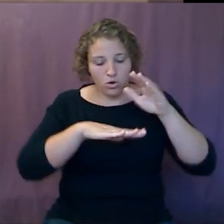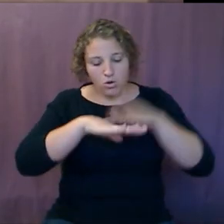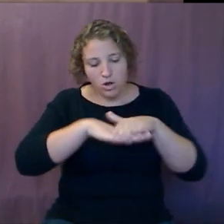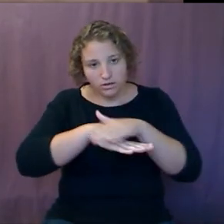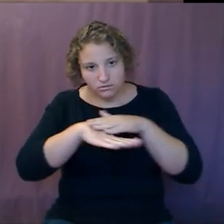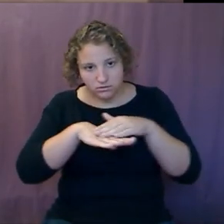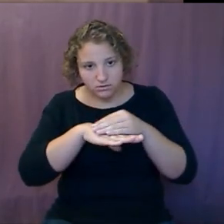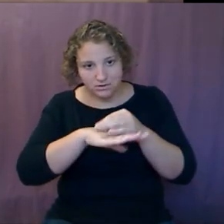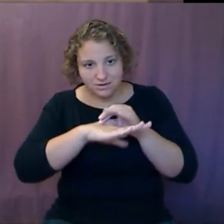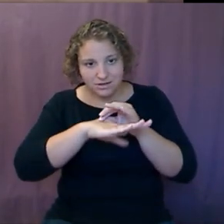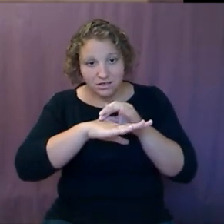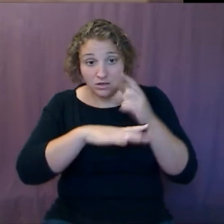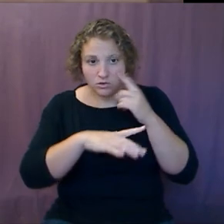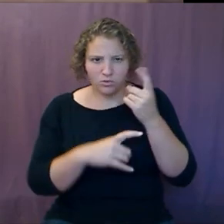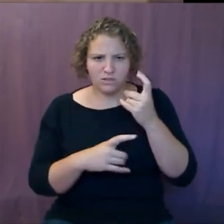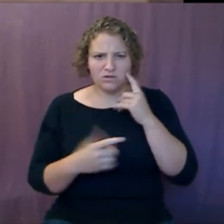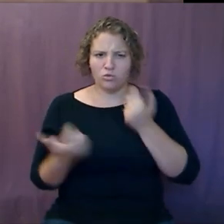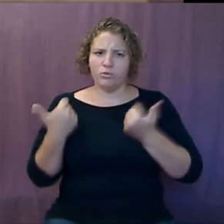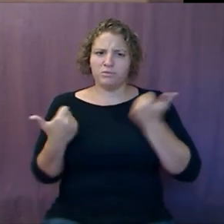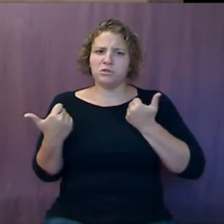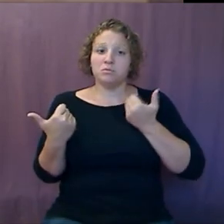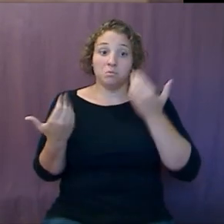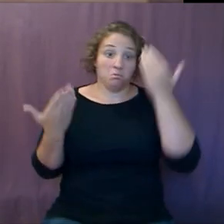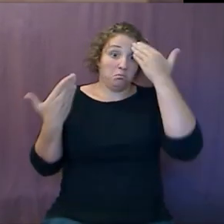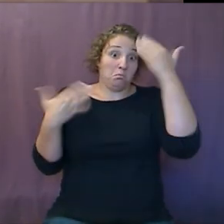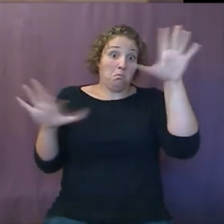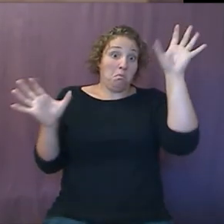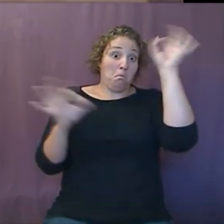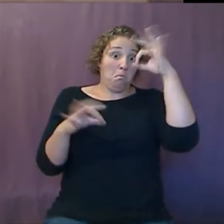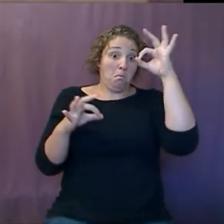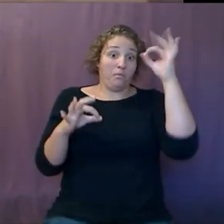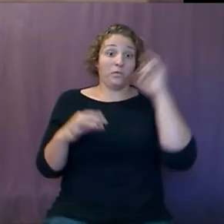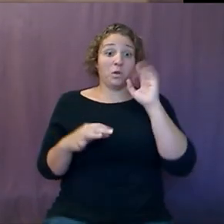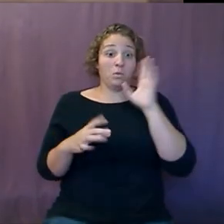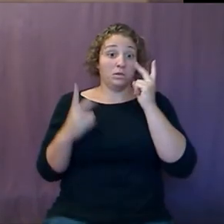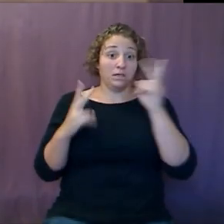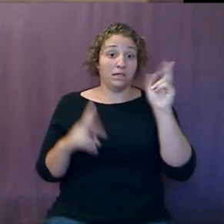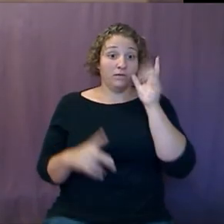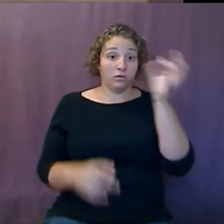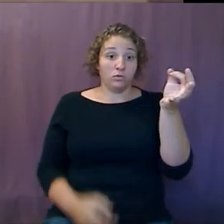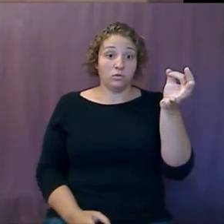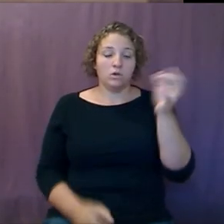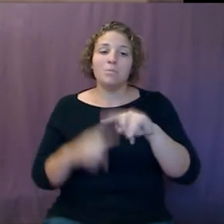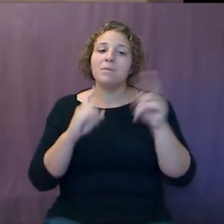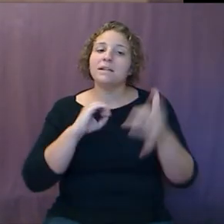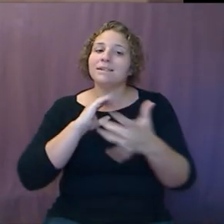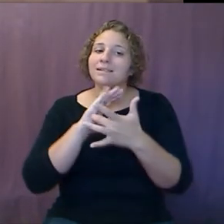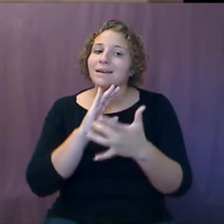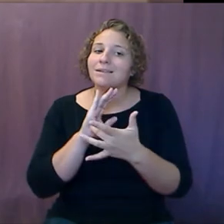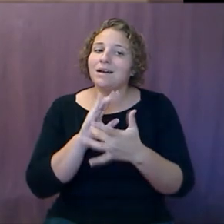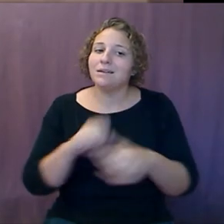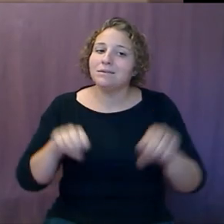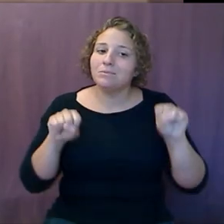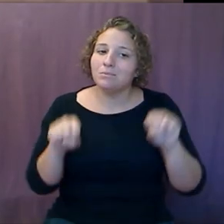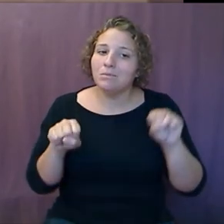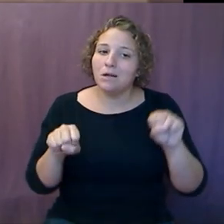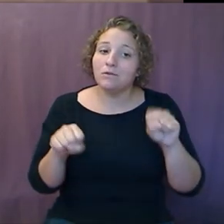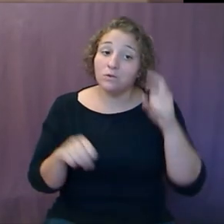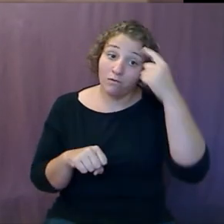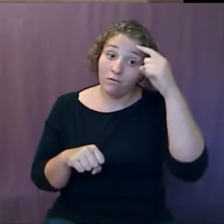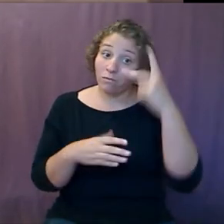is it we'll find out but both technologies are already existing and I'll show you some of that